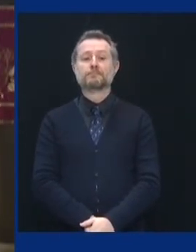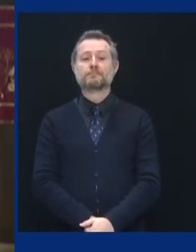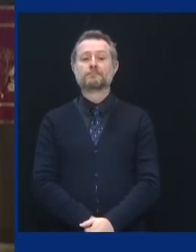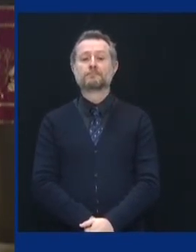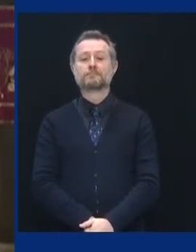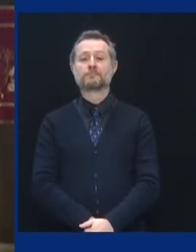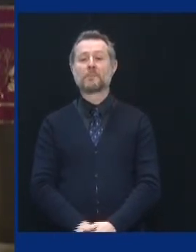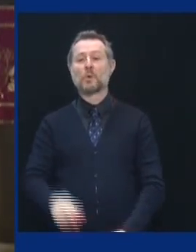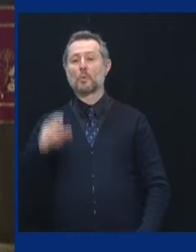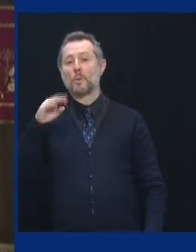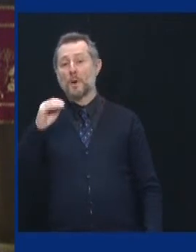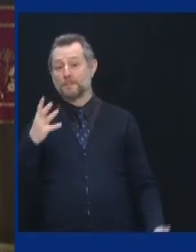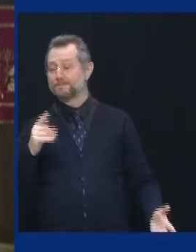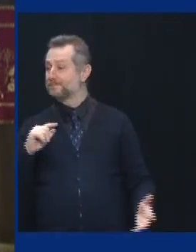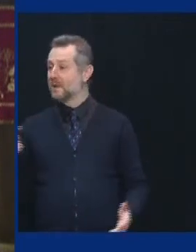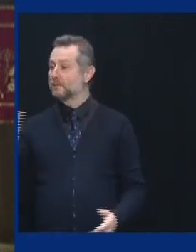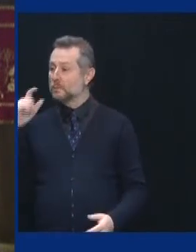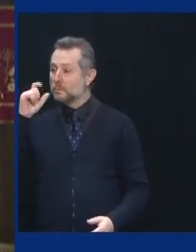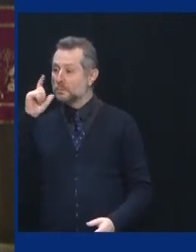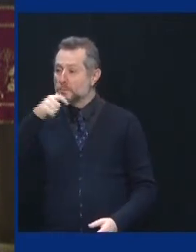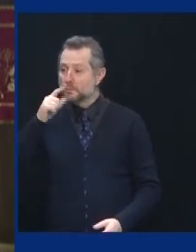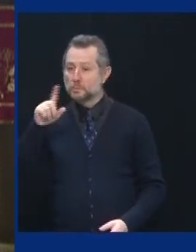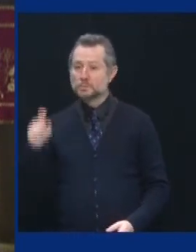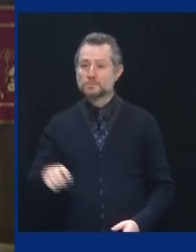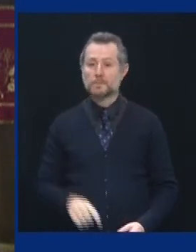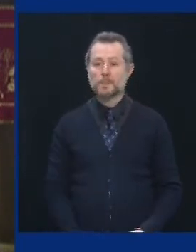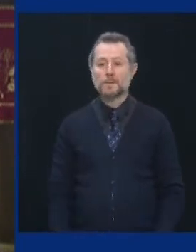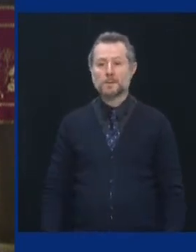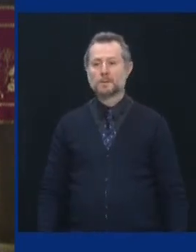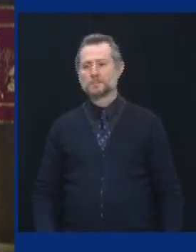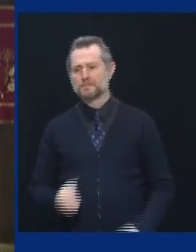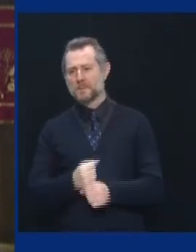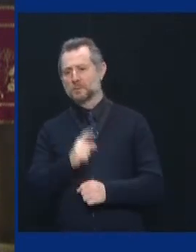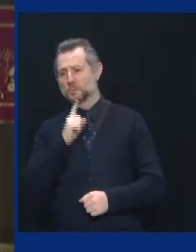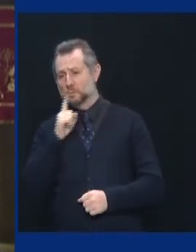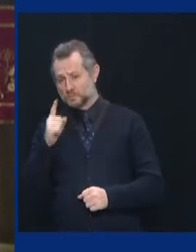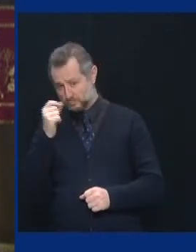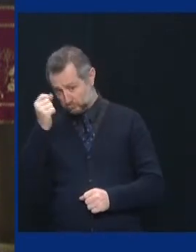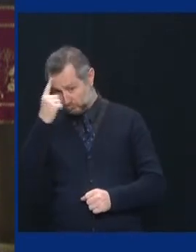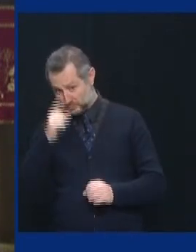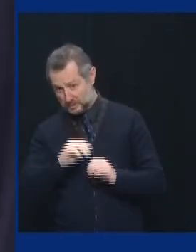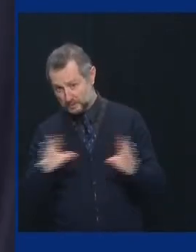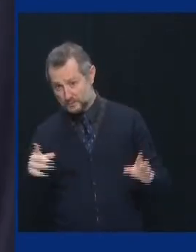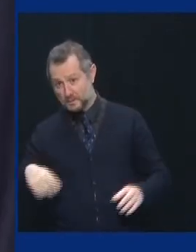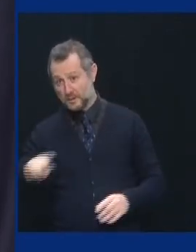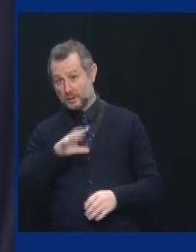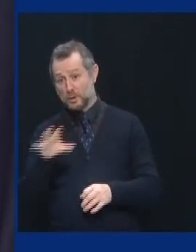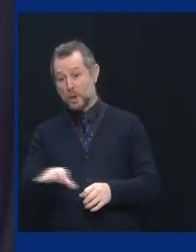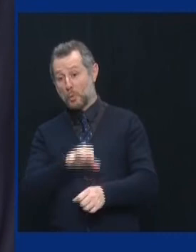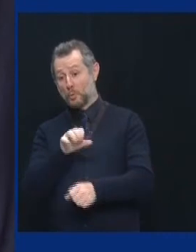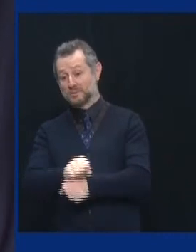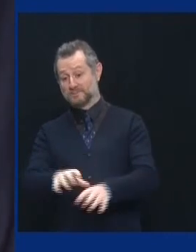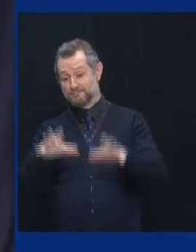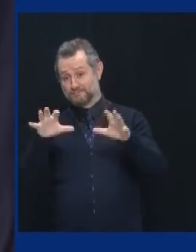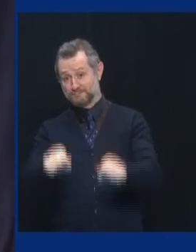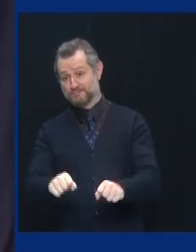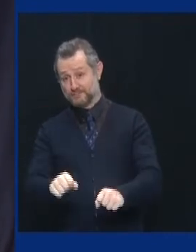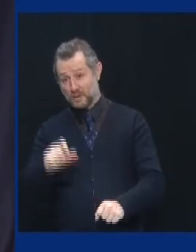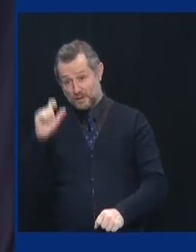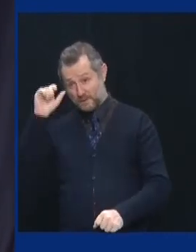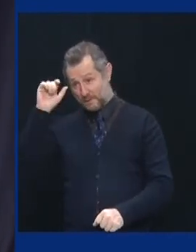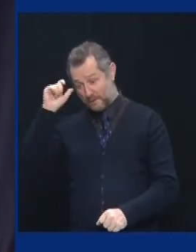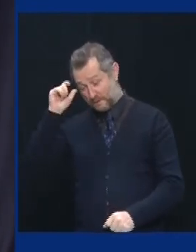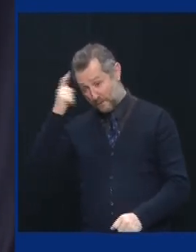Operator, next question. Just so we're all clear when we talk about allocation, federal government sends us a